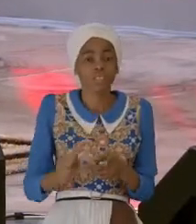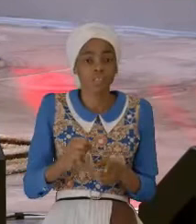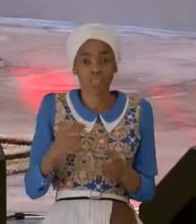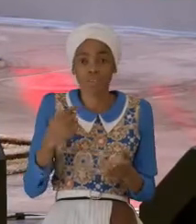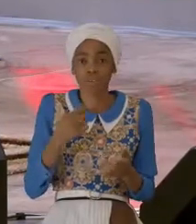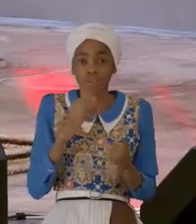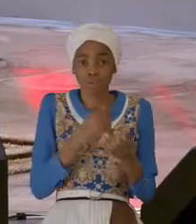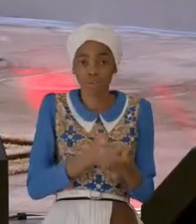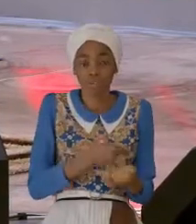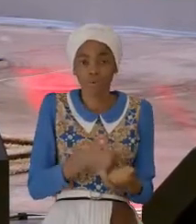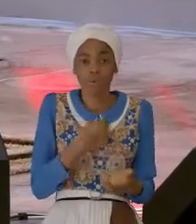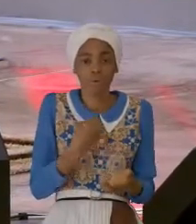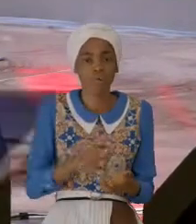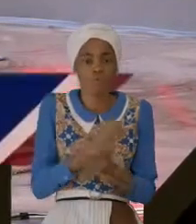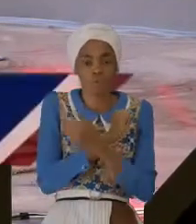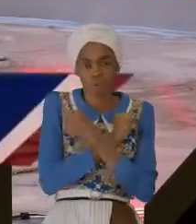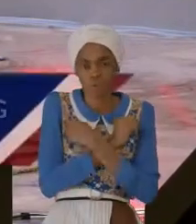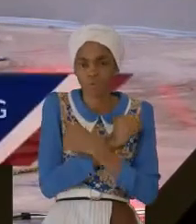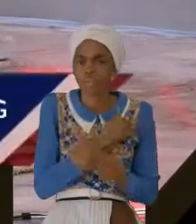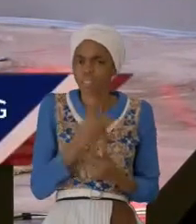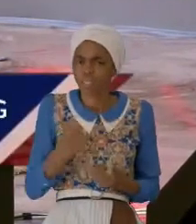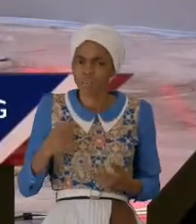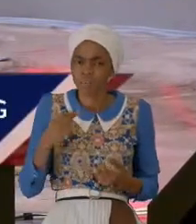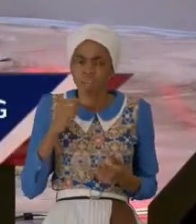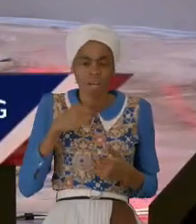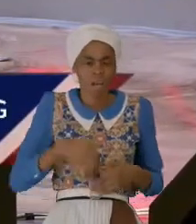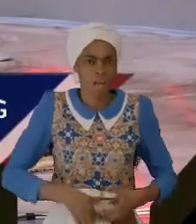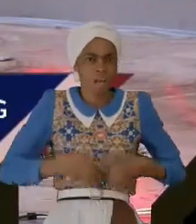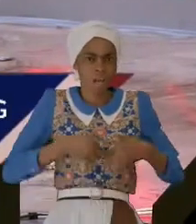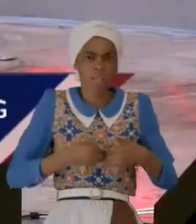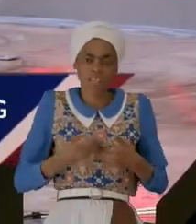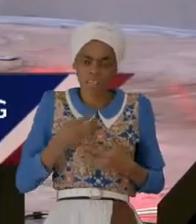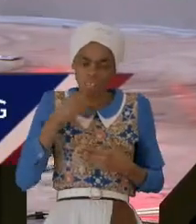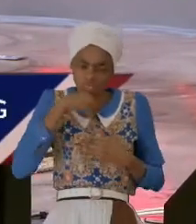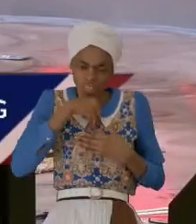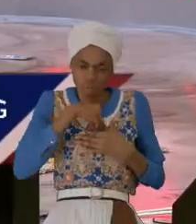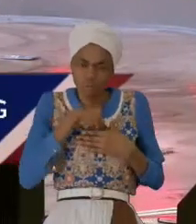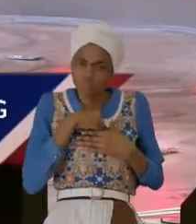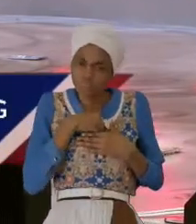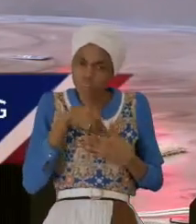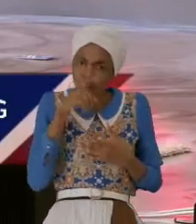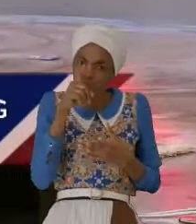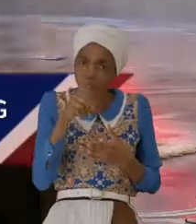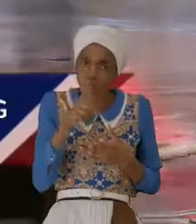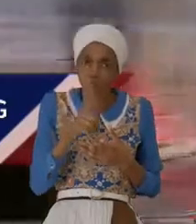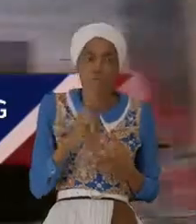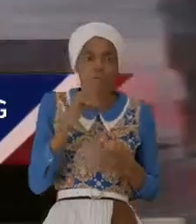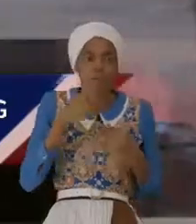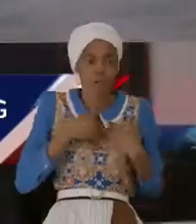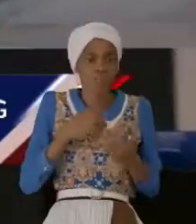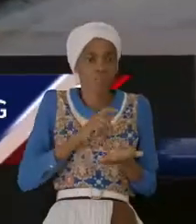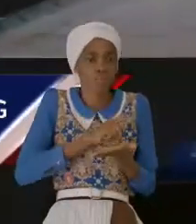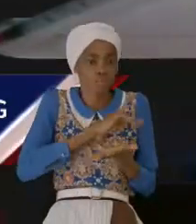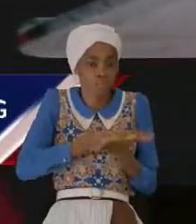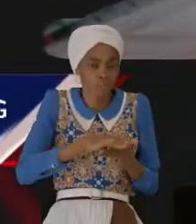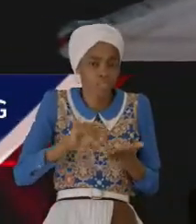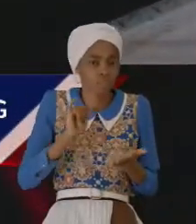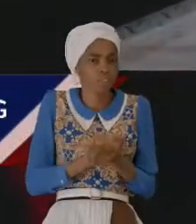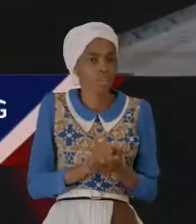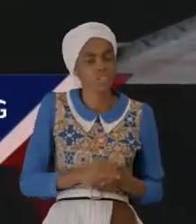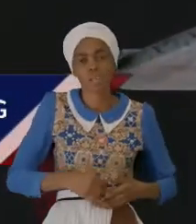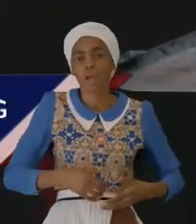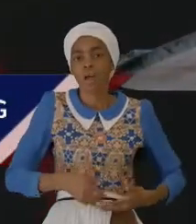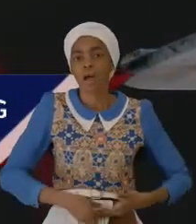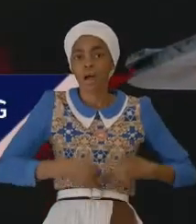coming out the level of anger you are practicing in the gospel